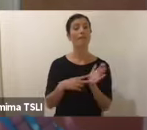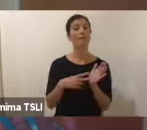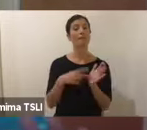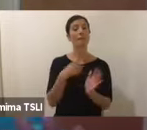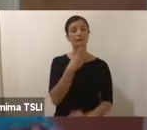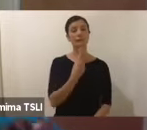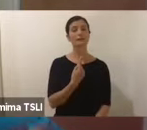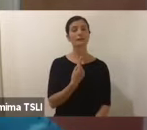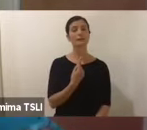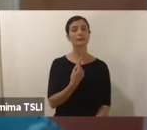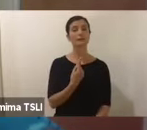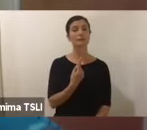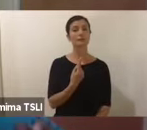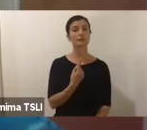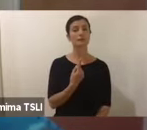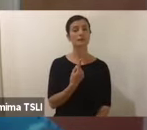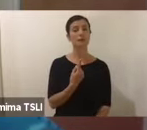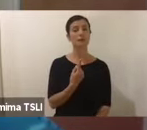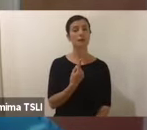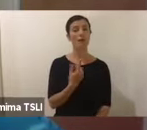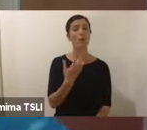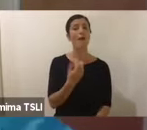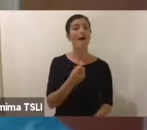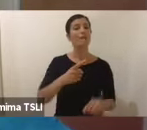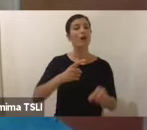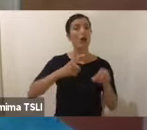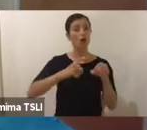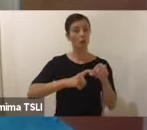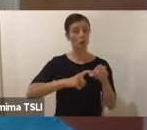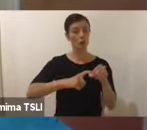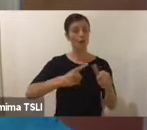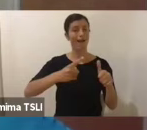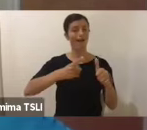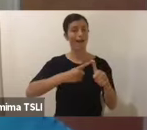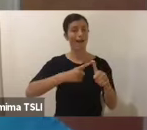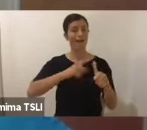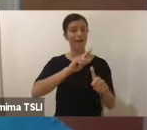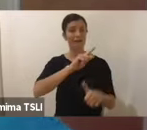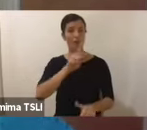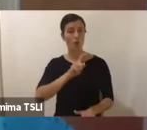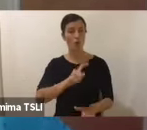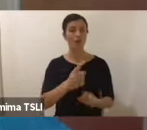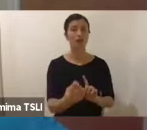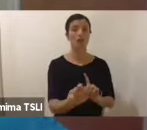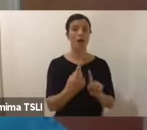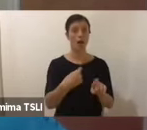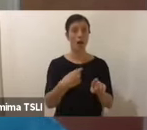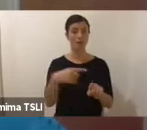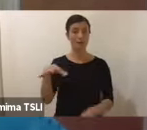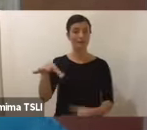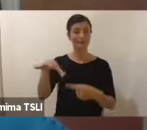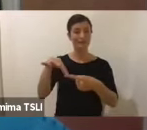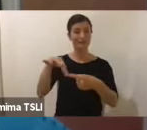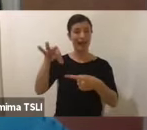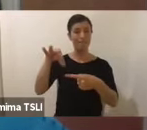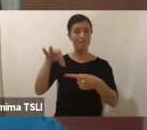ask a question there's a q and a tab also i want to say that i really wish all of